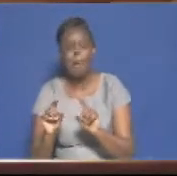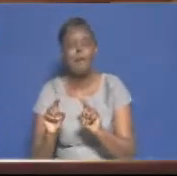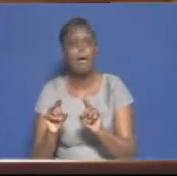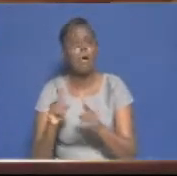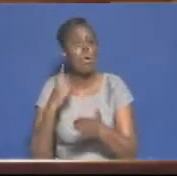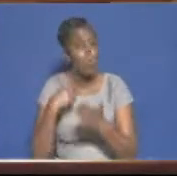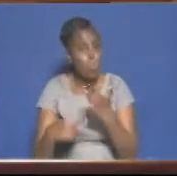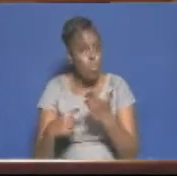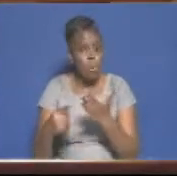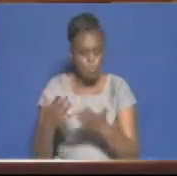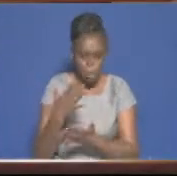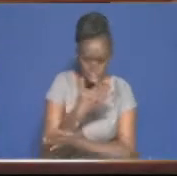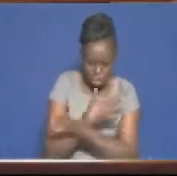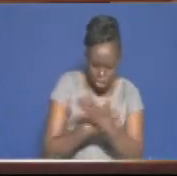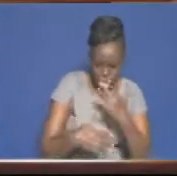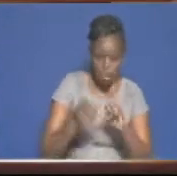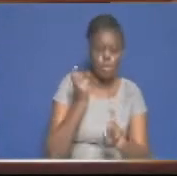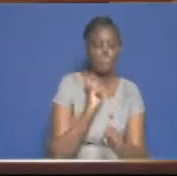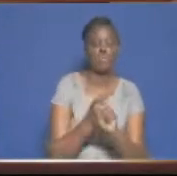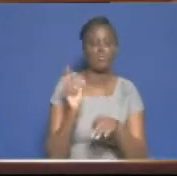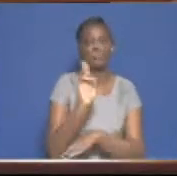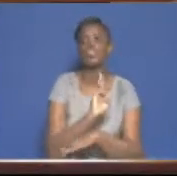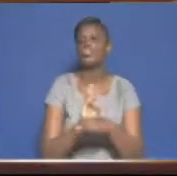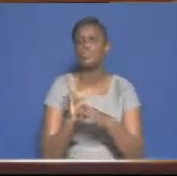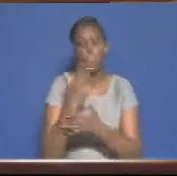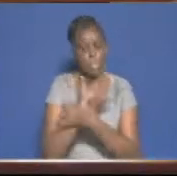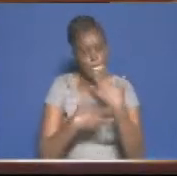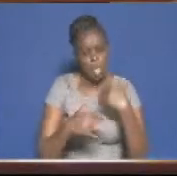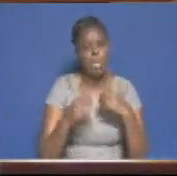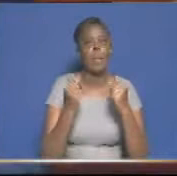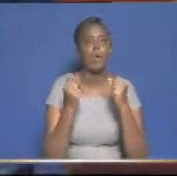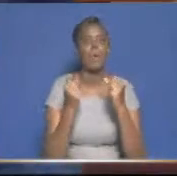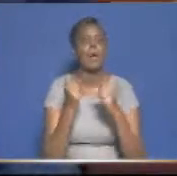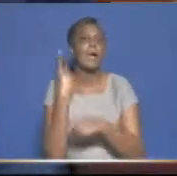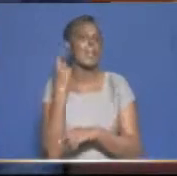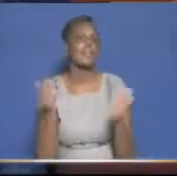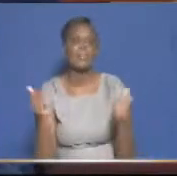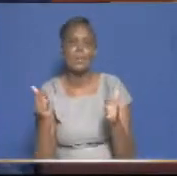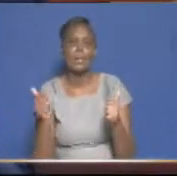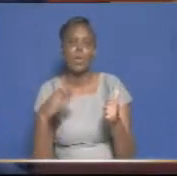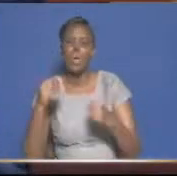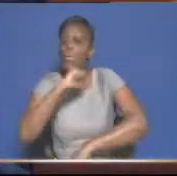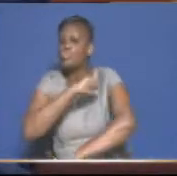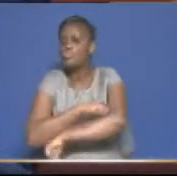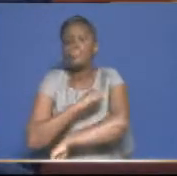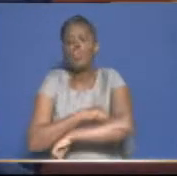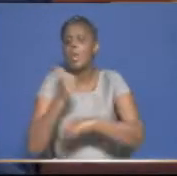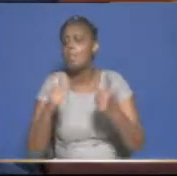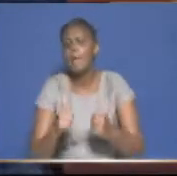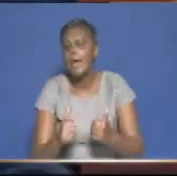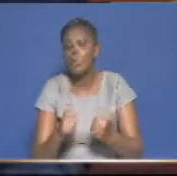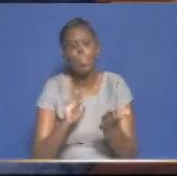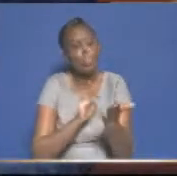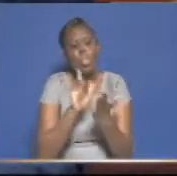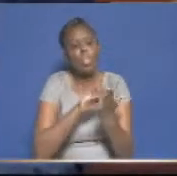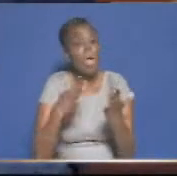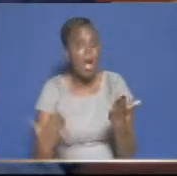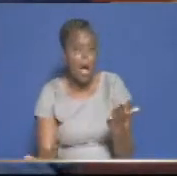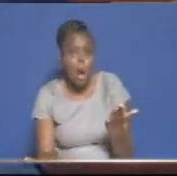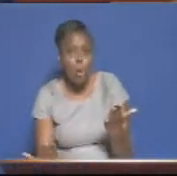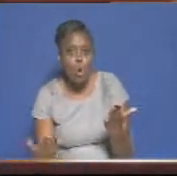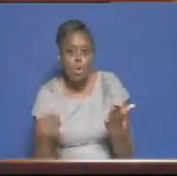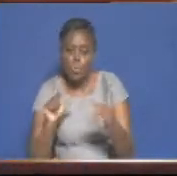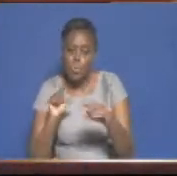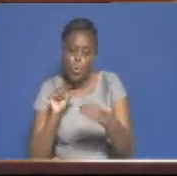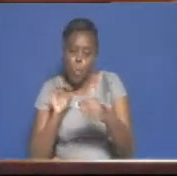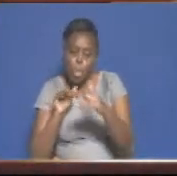to interact with the tools that we're using in this house. Mr. Speaker, if someone has not gone to school, how will he use this iPad? Yes. How will he be able to log in and be